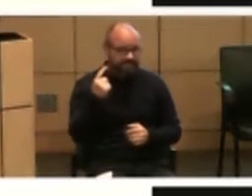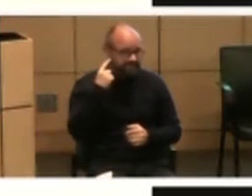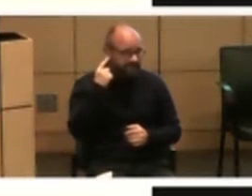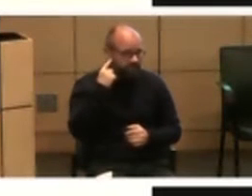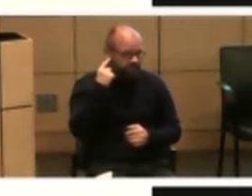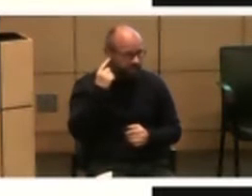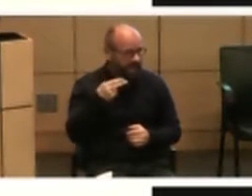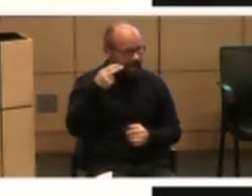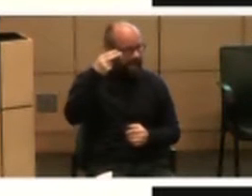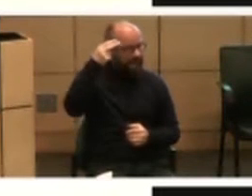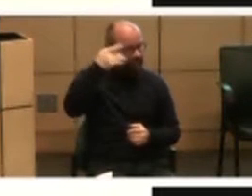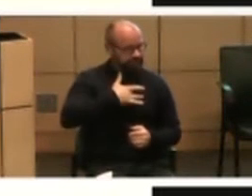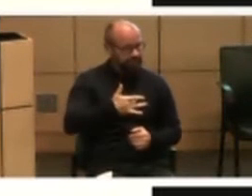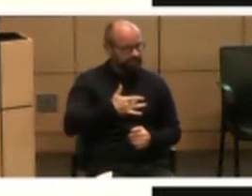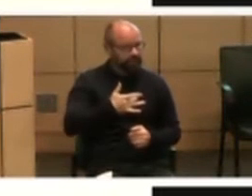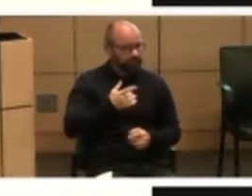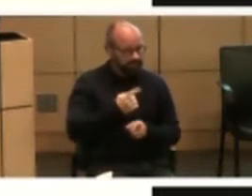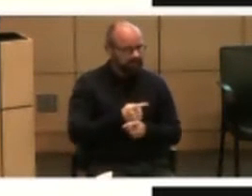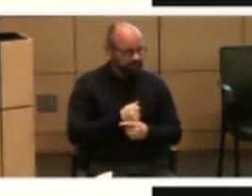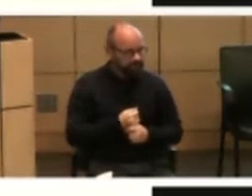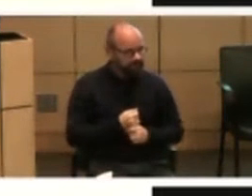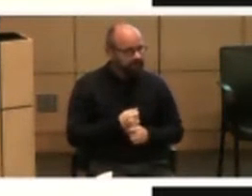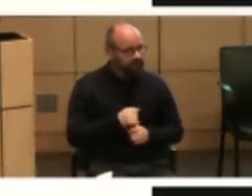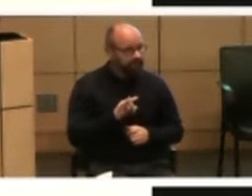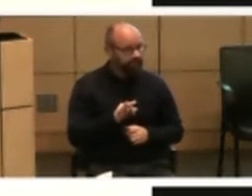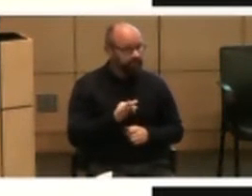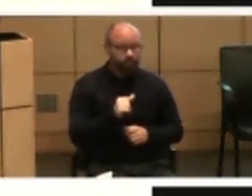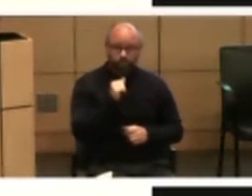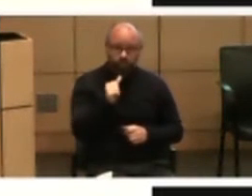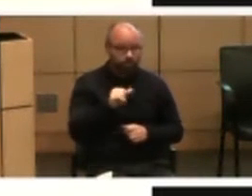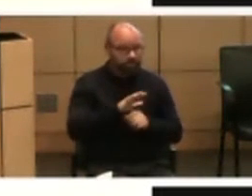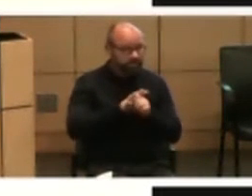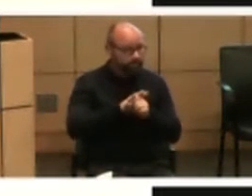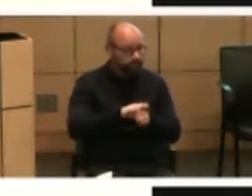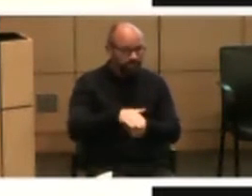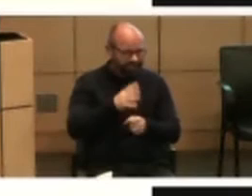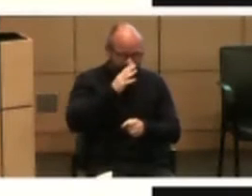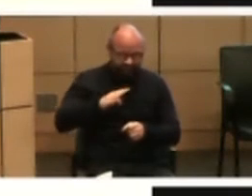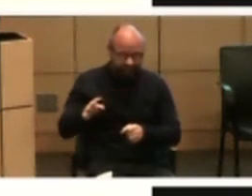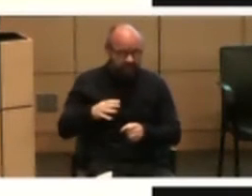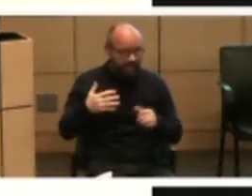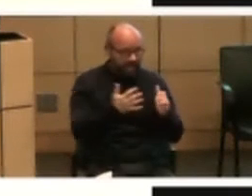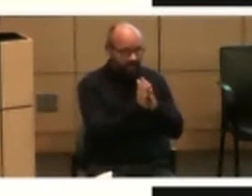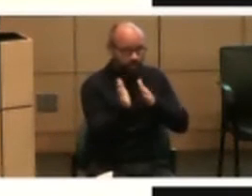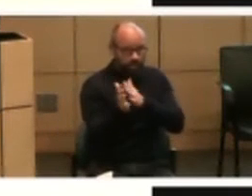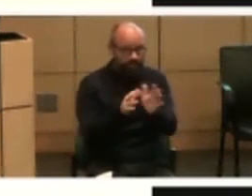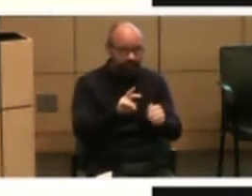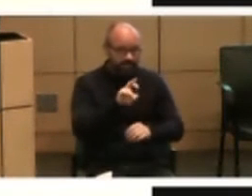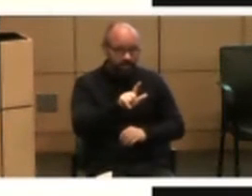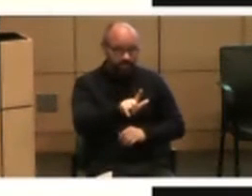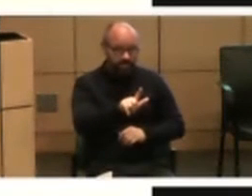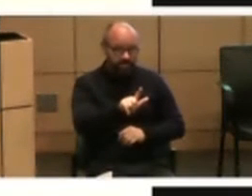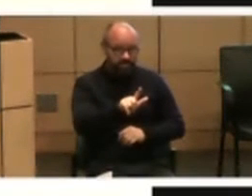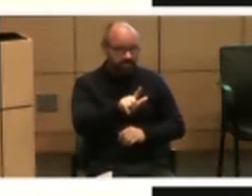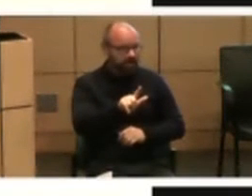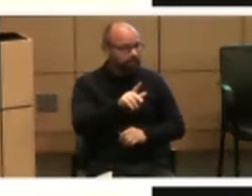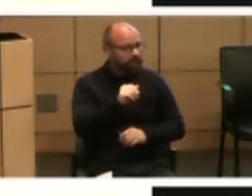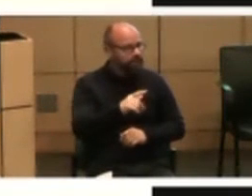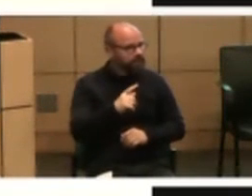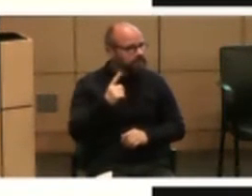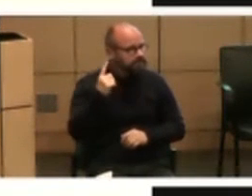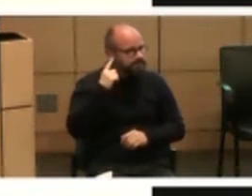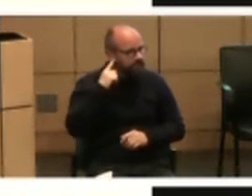vowel sound, if you don't suppress the echo of a vowel sound, it may in fact come in close to the same intensity as a